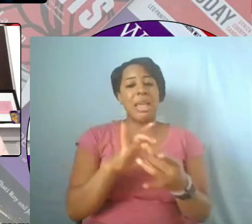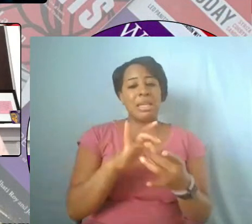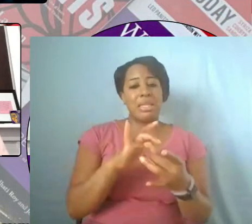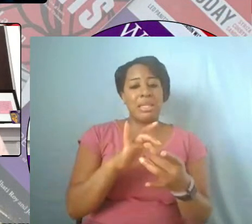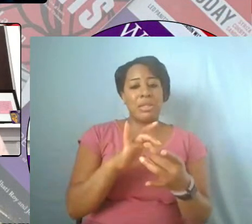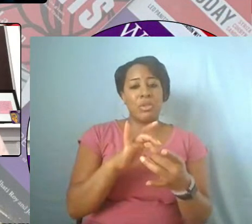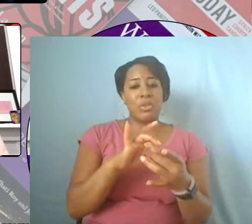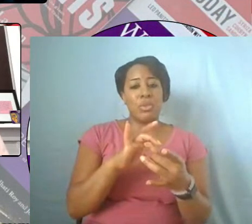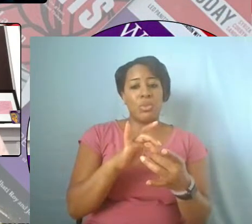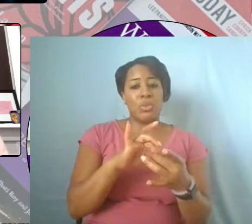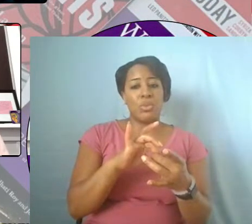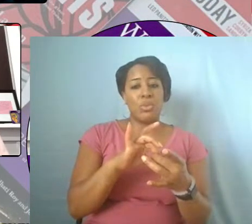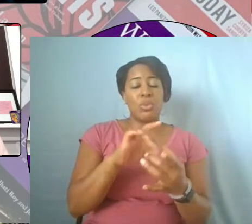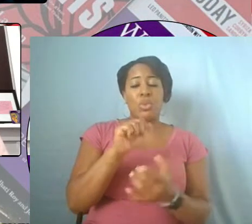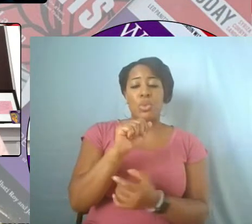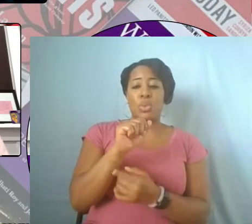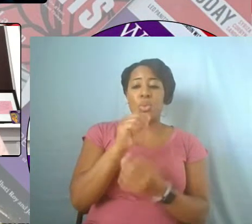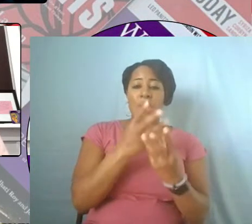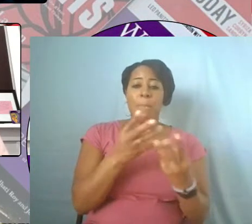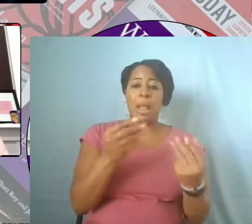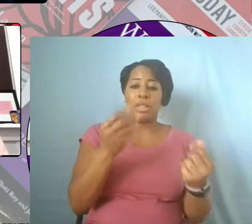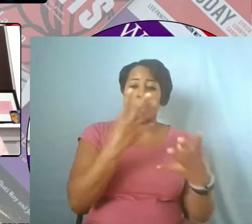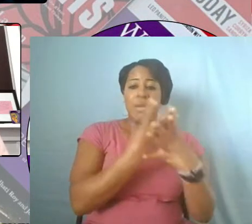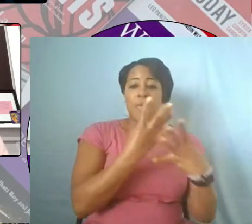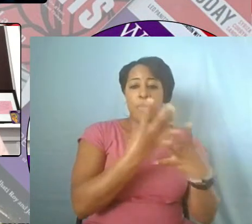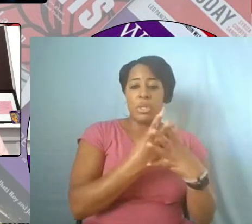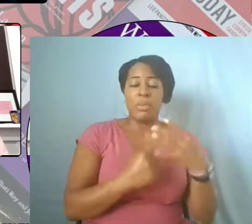to the abolishment of imprisonment.